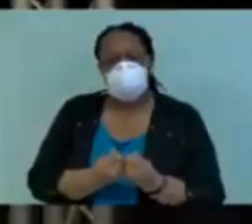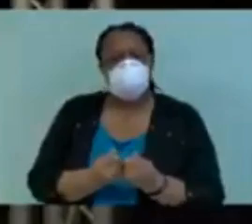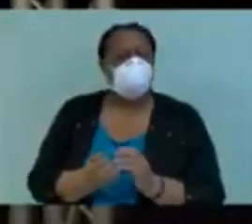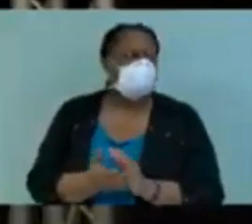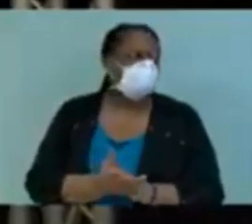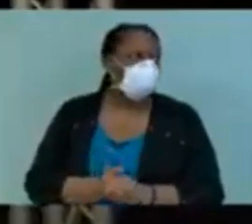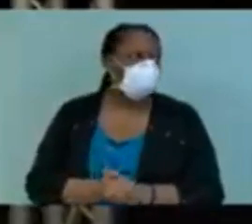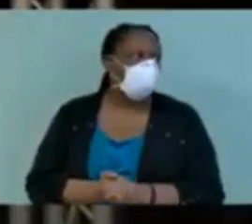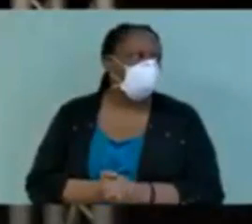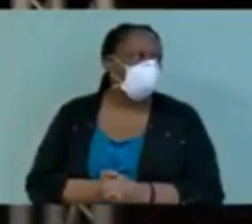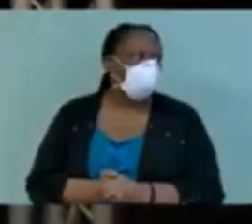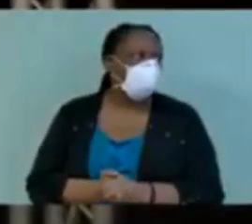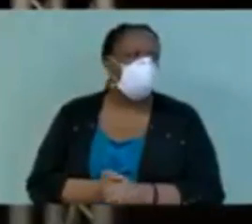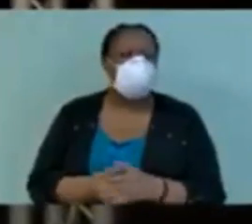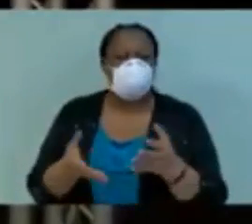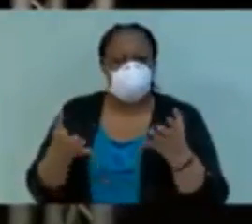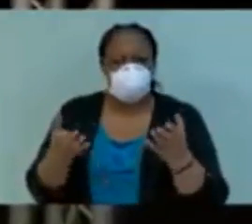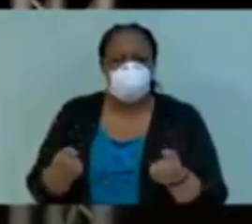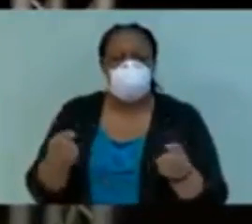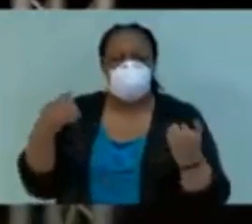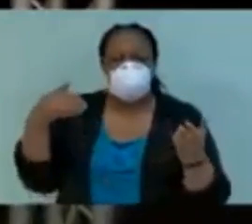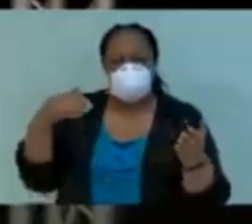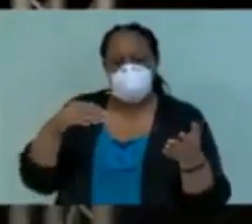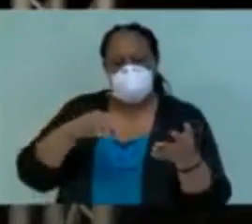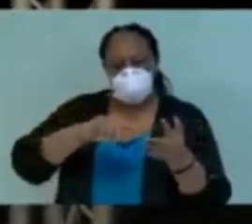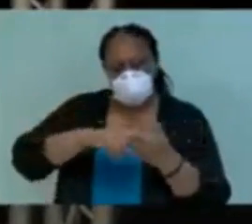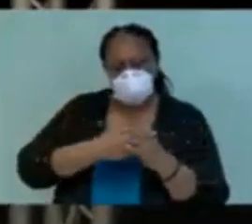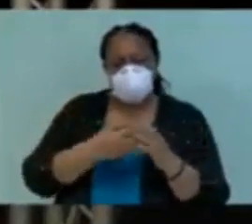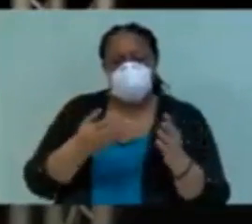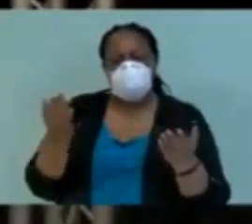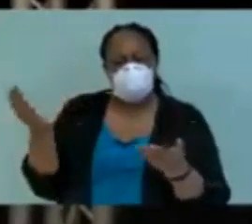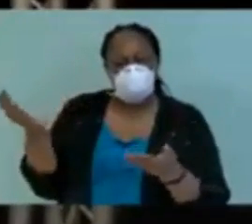it. Today we have a number of